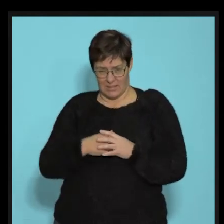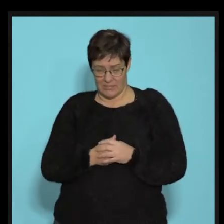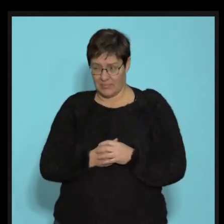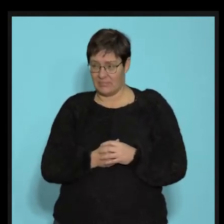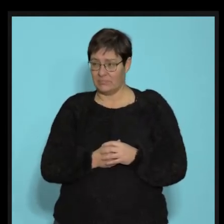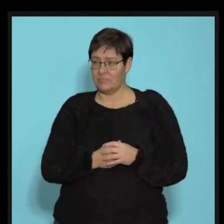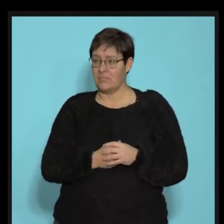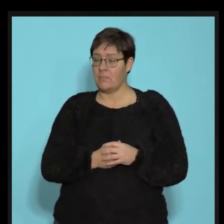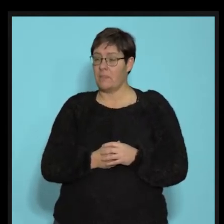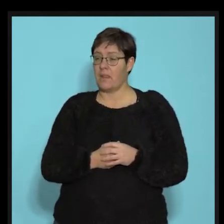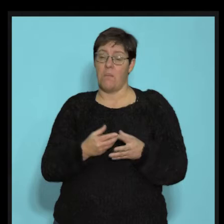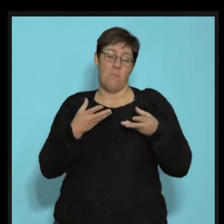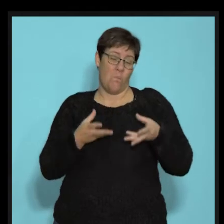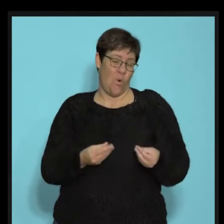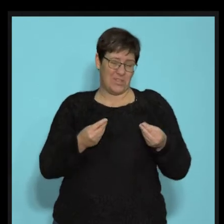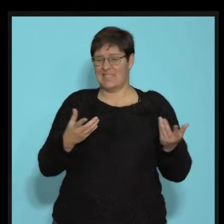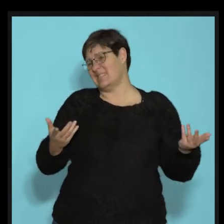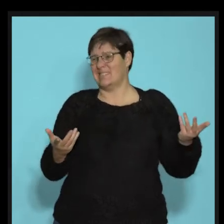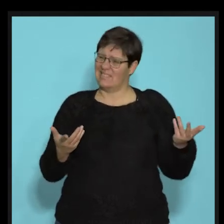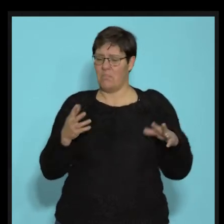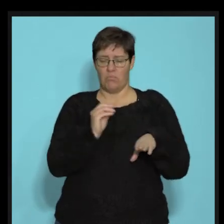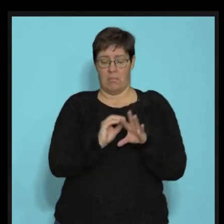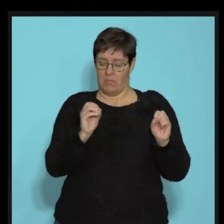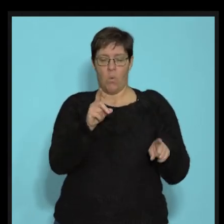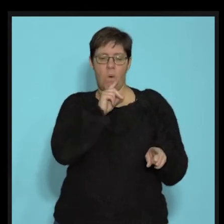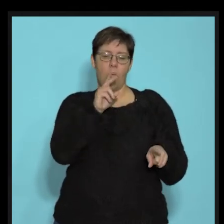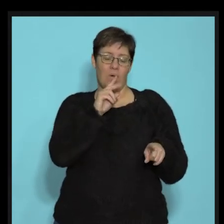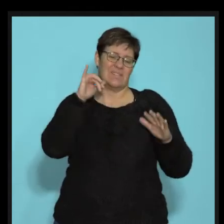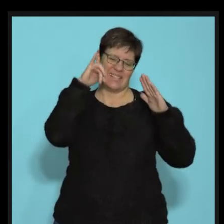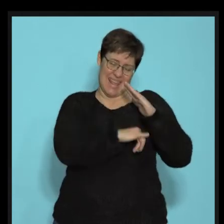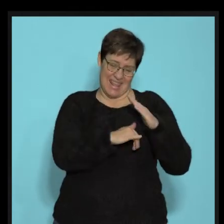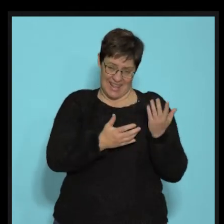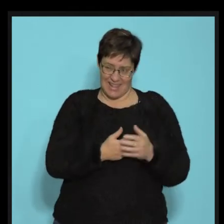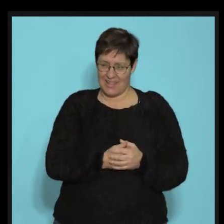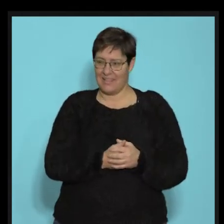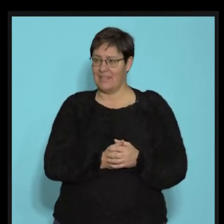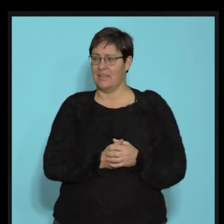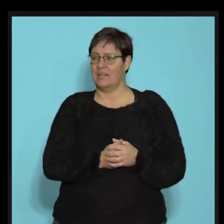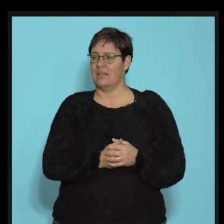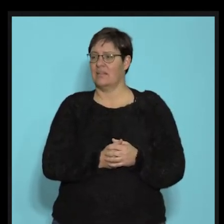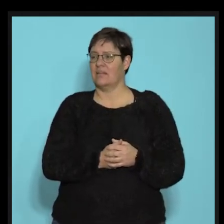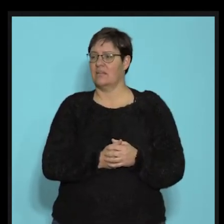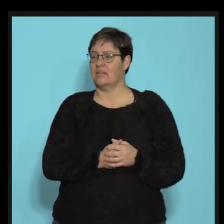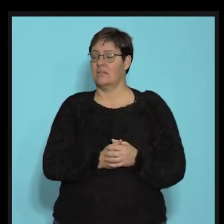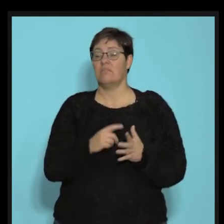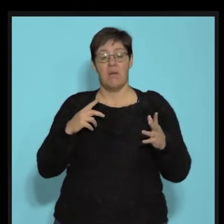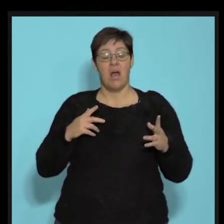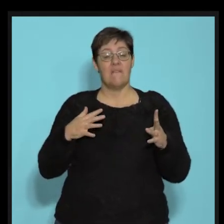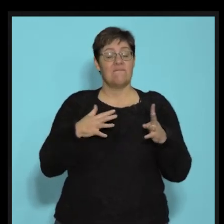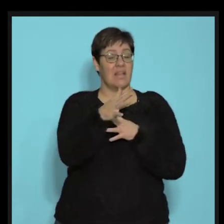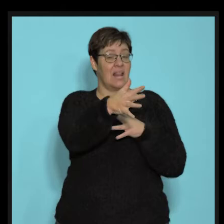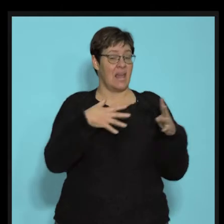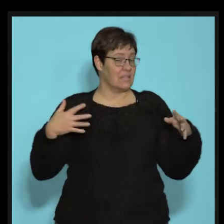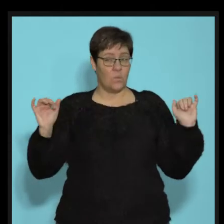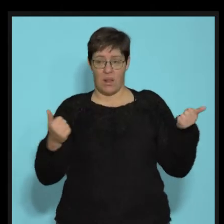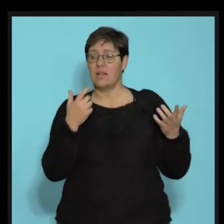I don't think moistness is going to be a problem because it lives in water. Is it well ventilated? Yes. The